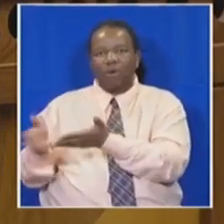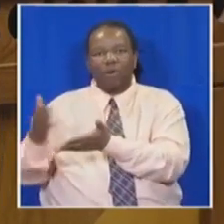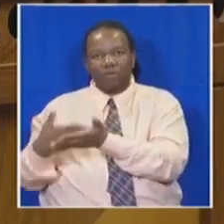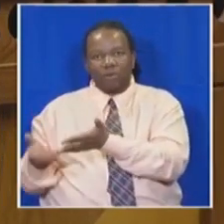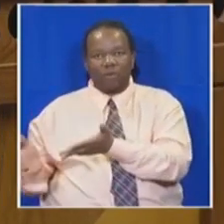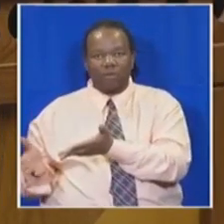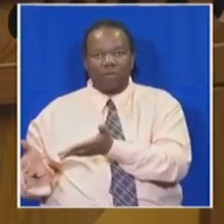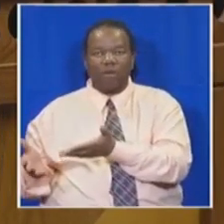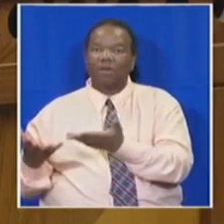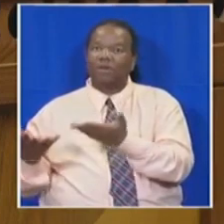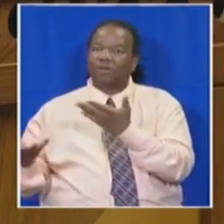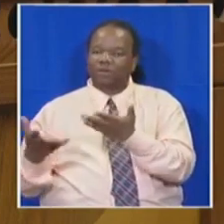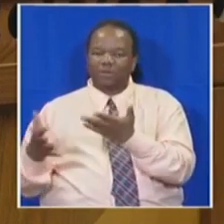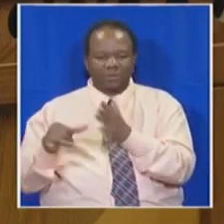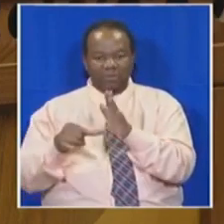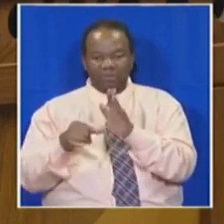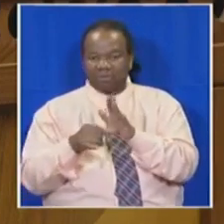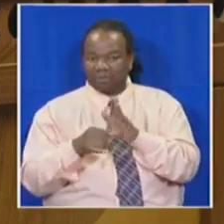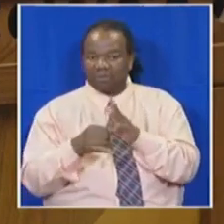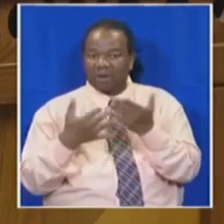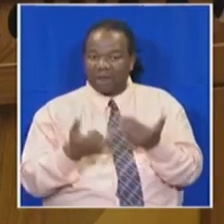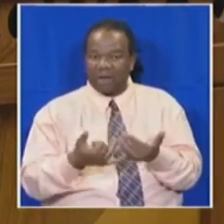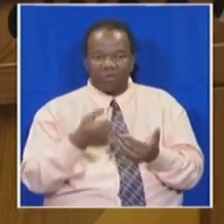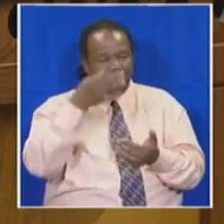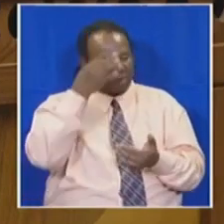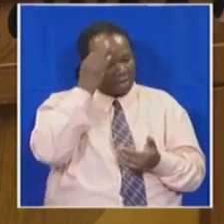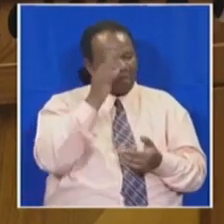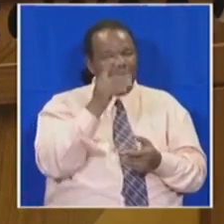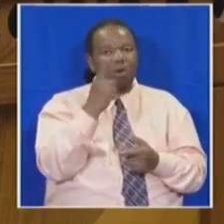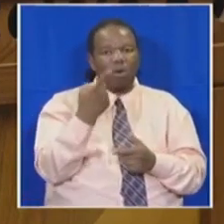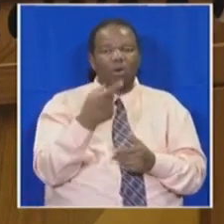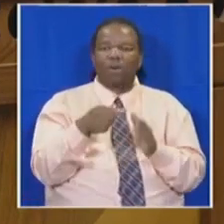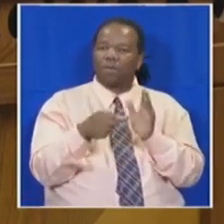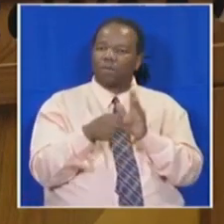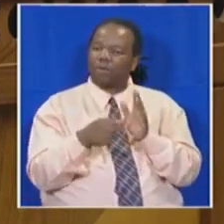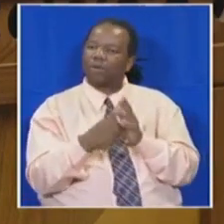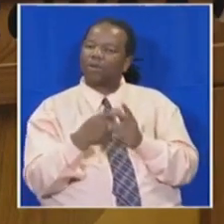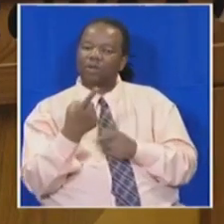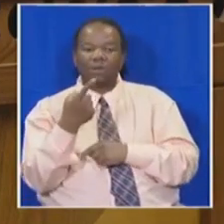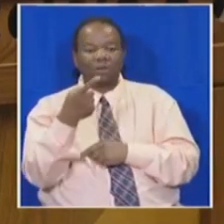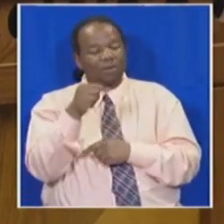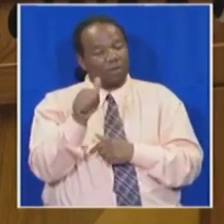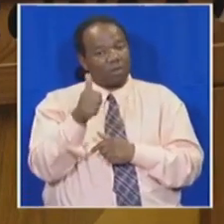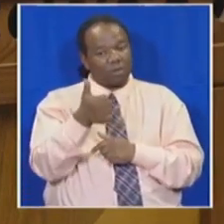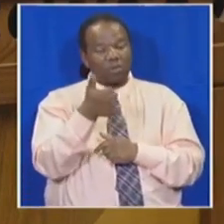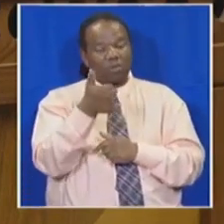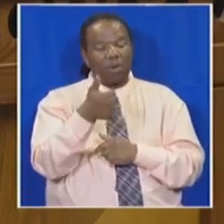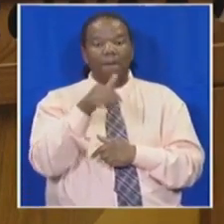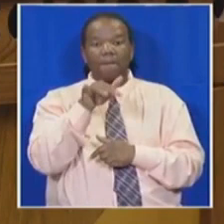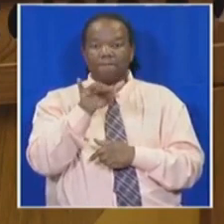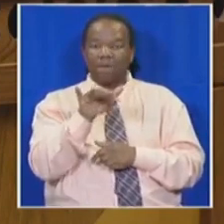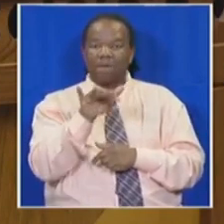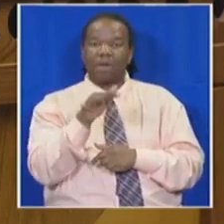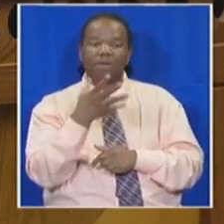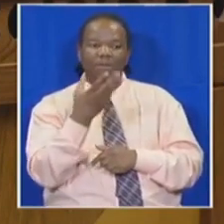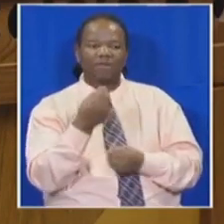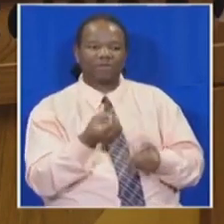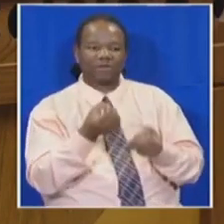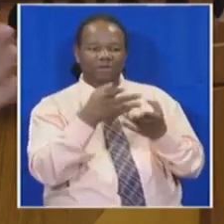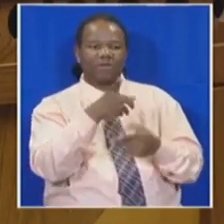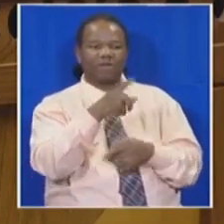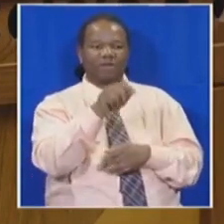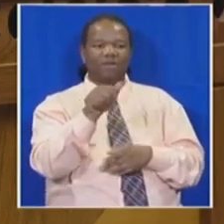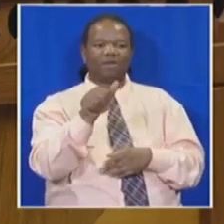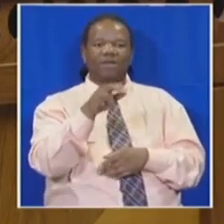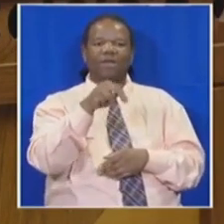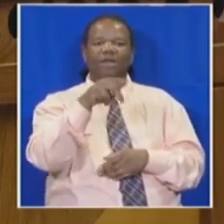All of that is irrelevant to this government. All that counts is making sure that the right people get all the tenders. The